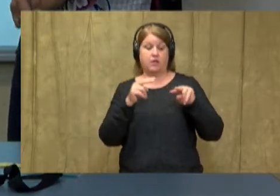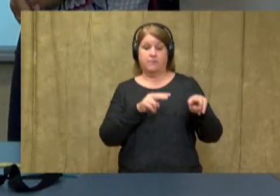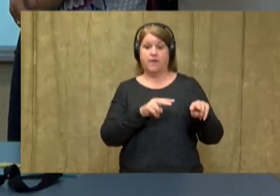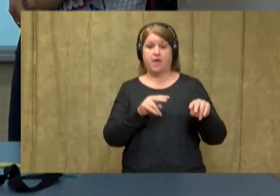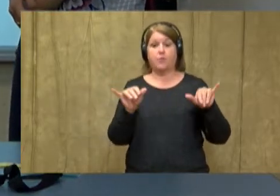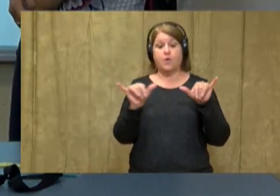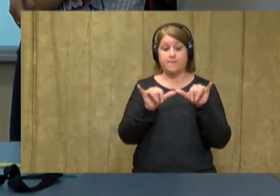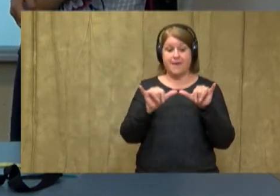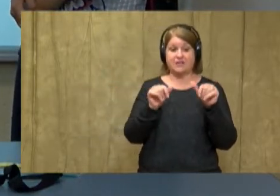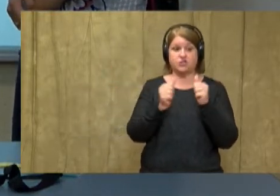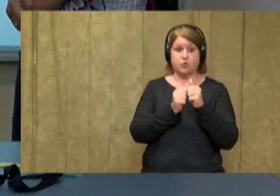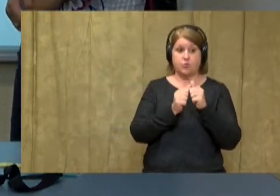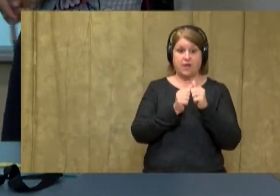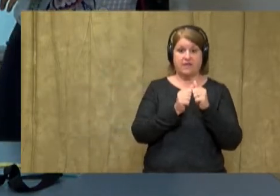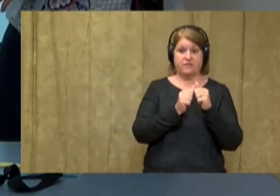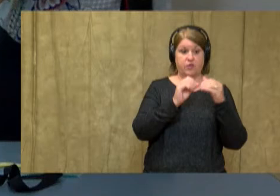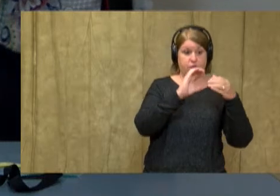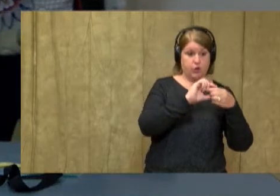measured with our cubes.